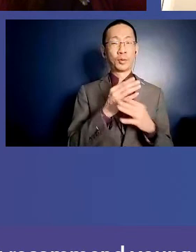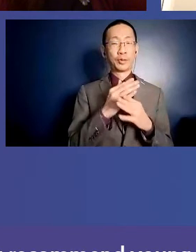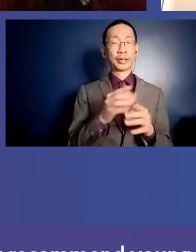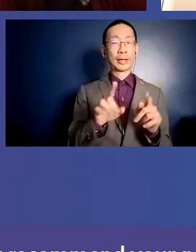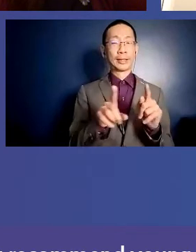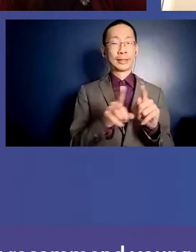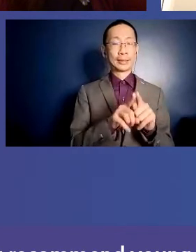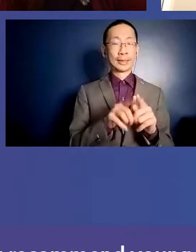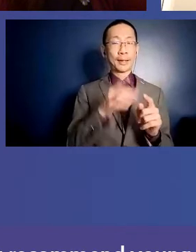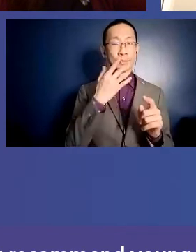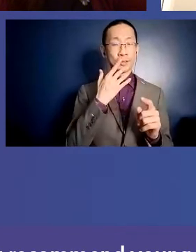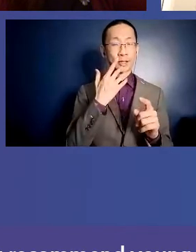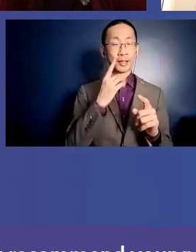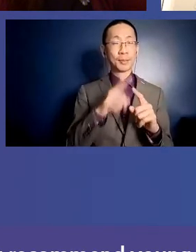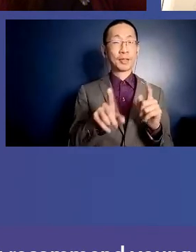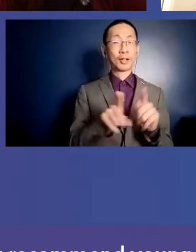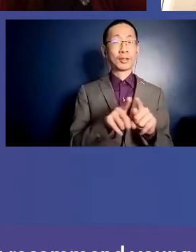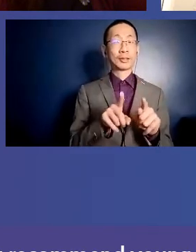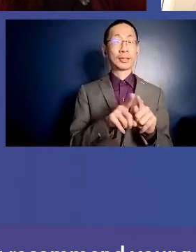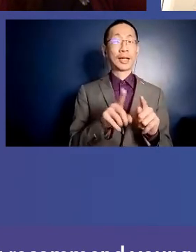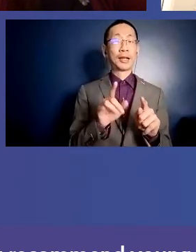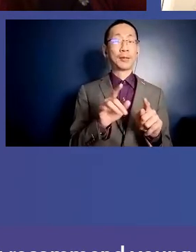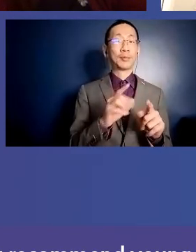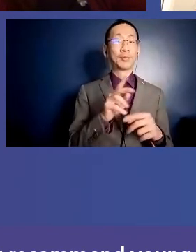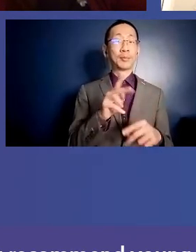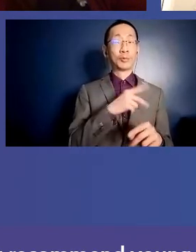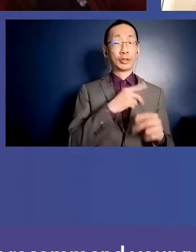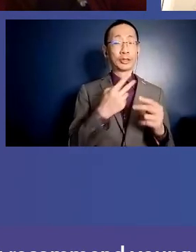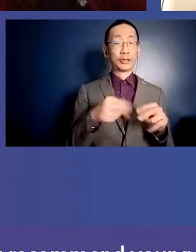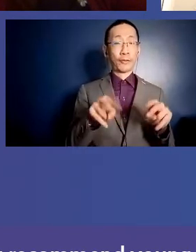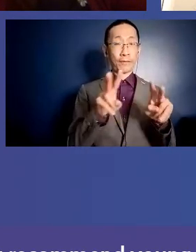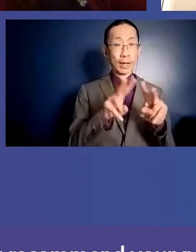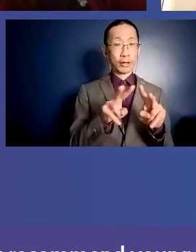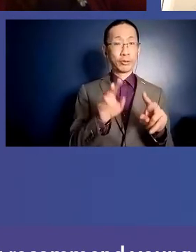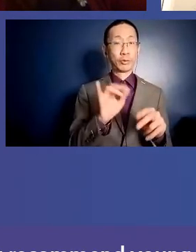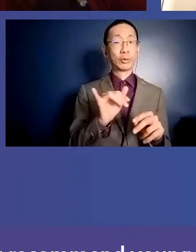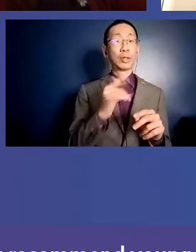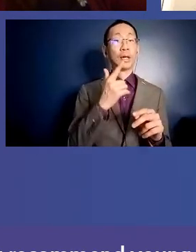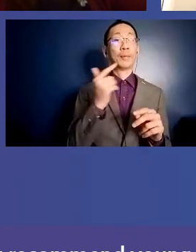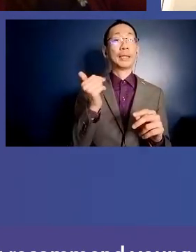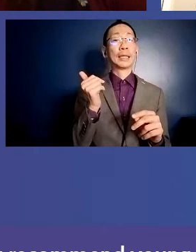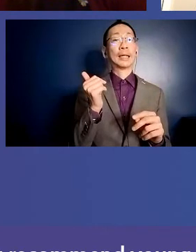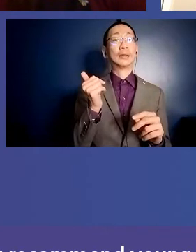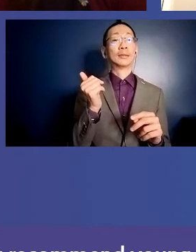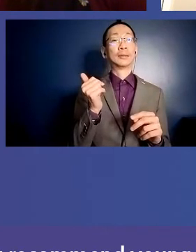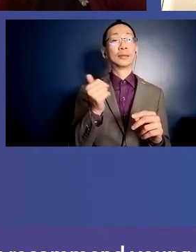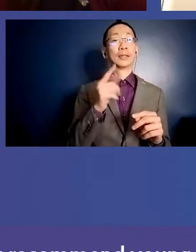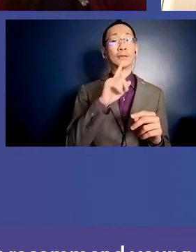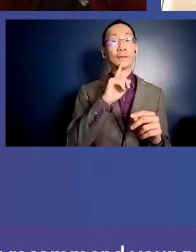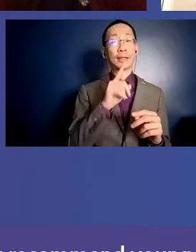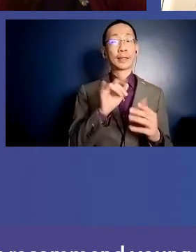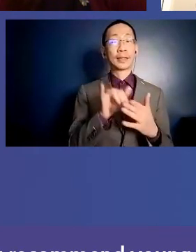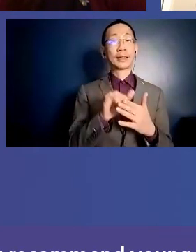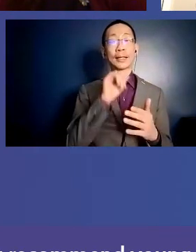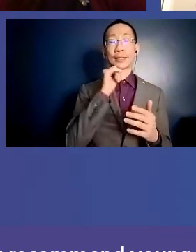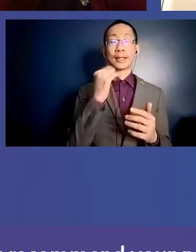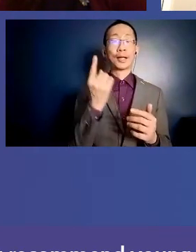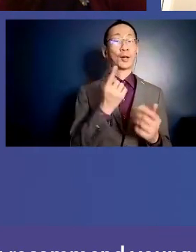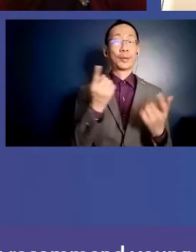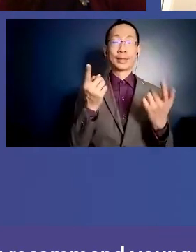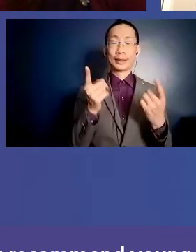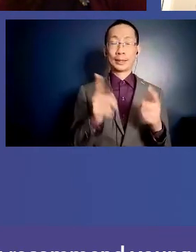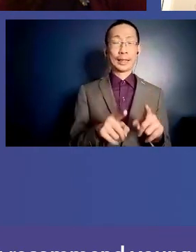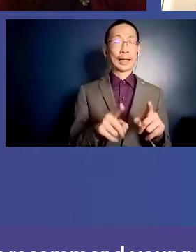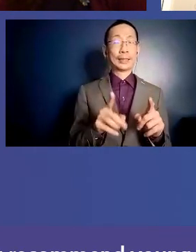taste with me, but also the same personal values. Because frankly, that's not always the case. It's